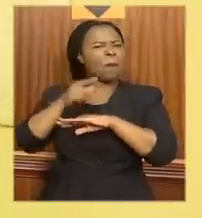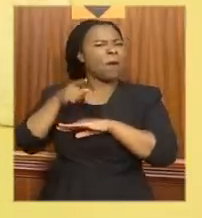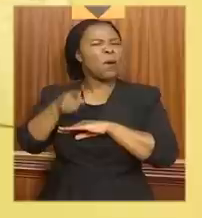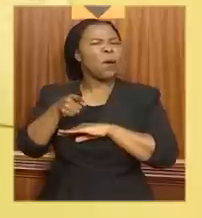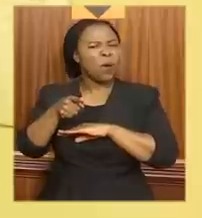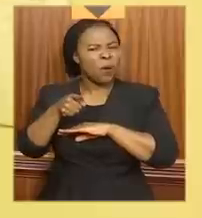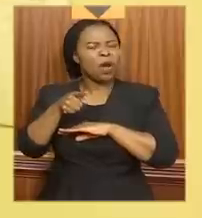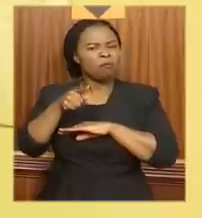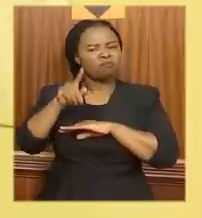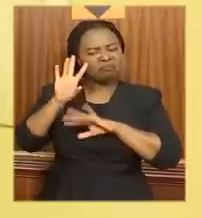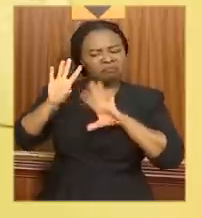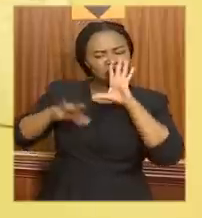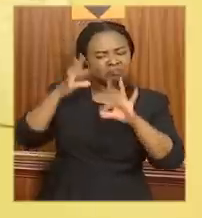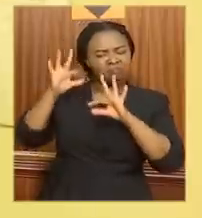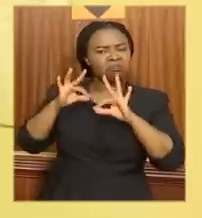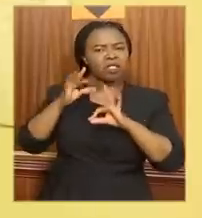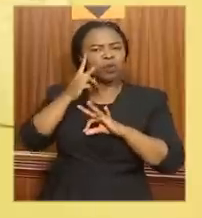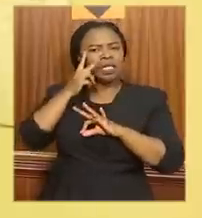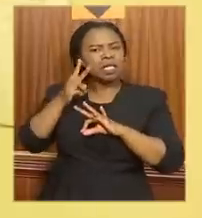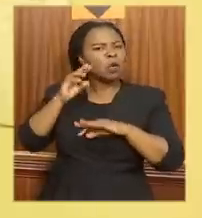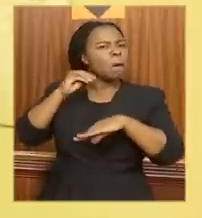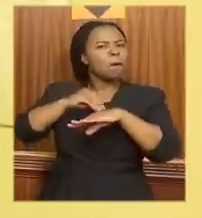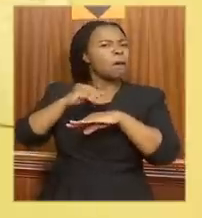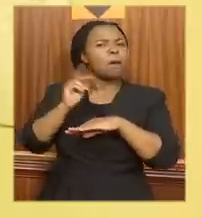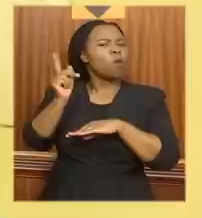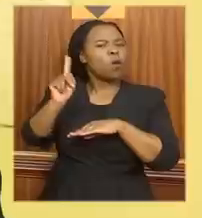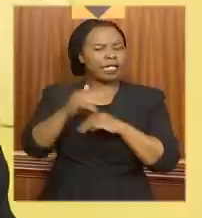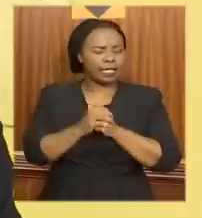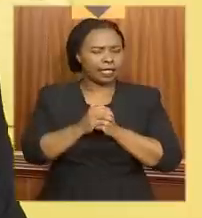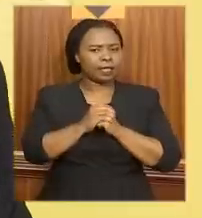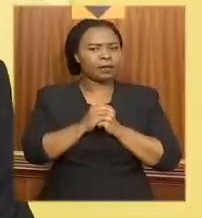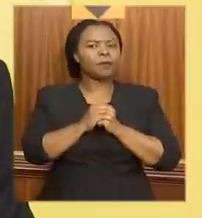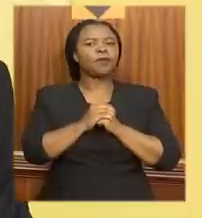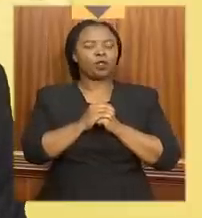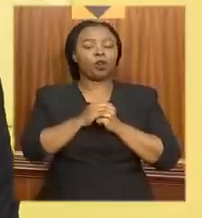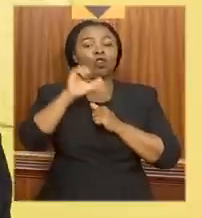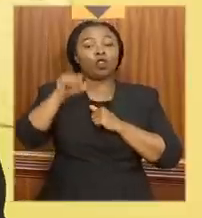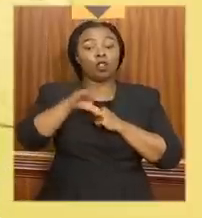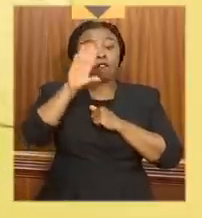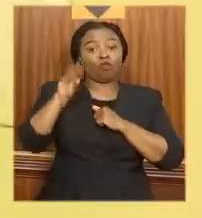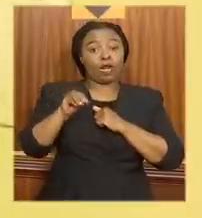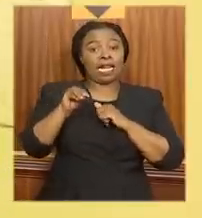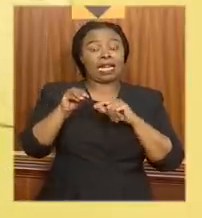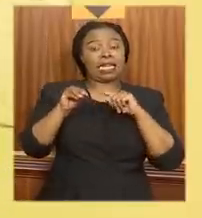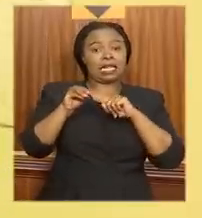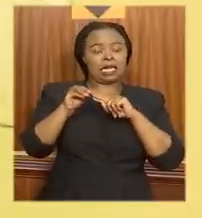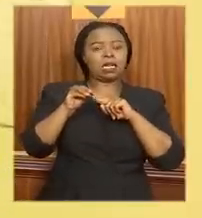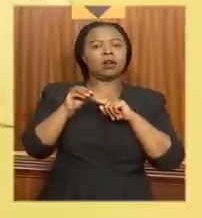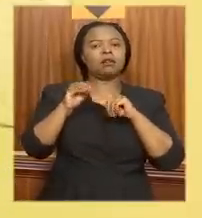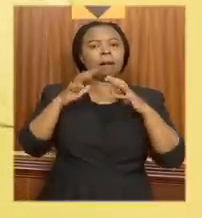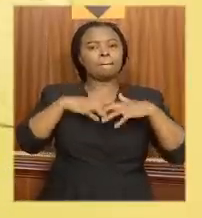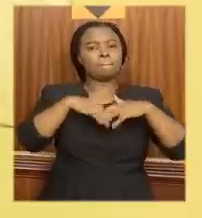what the problem is. South Africa has installed capacity to produce